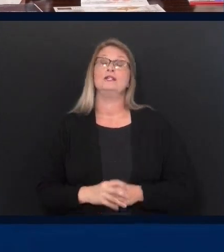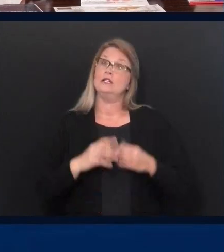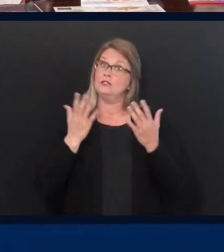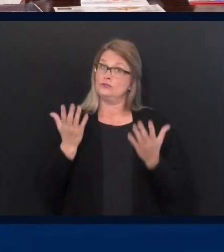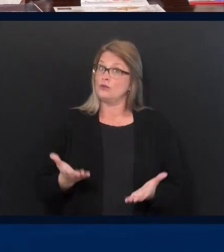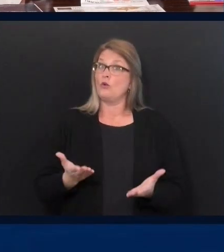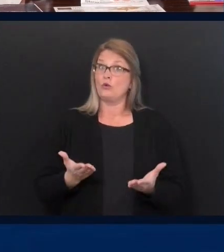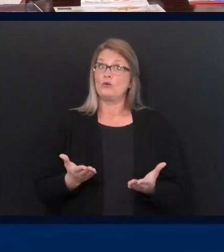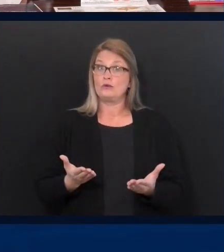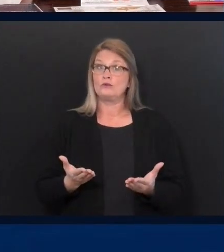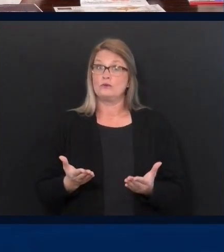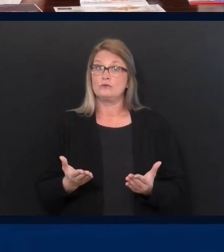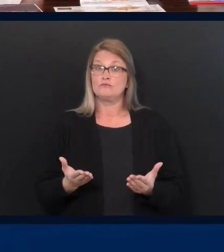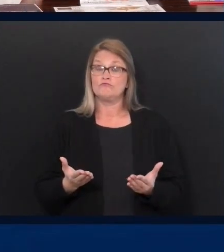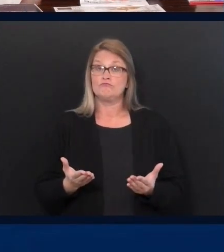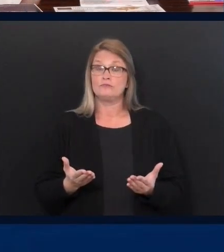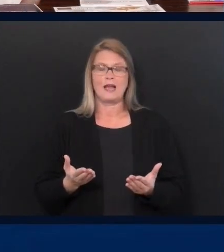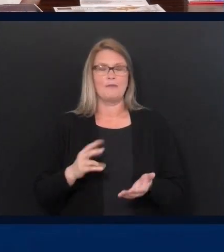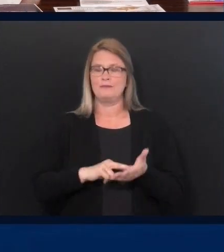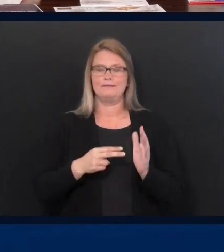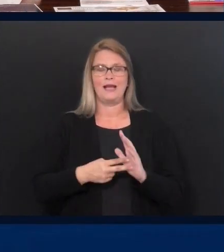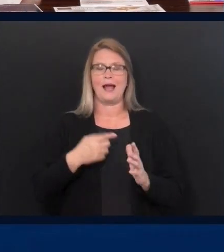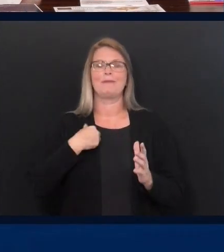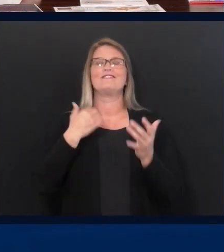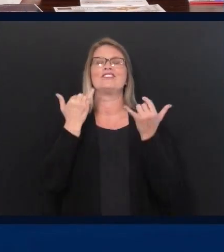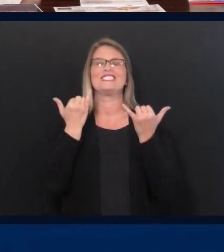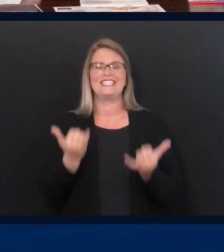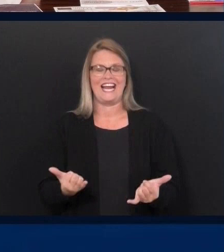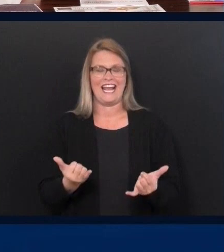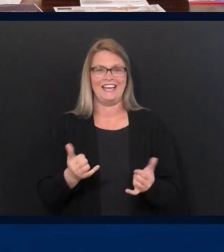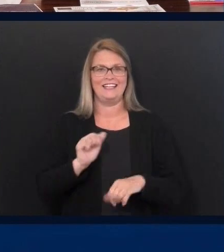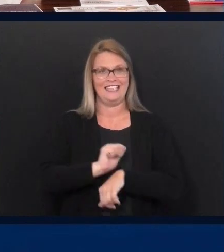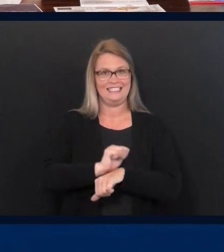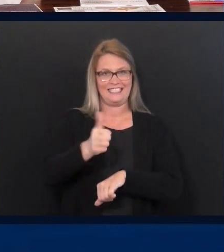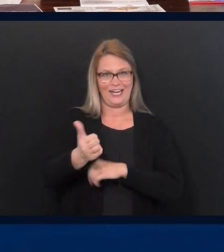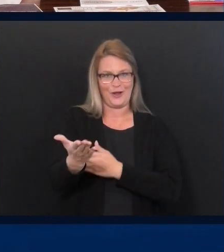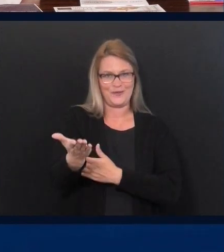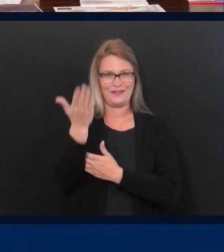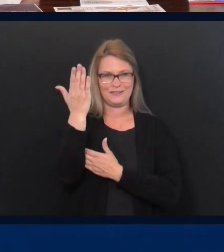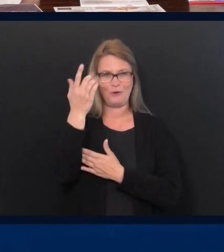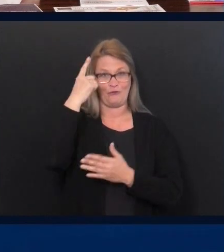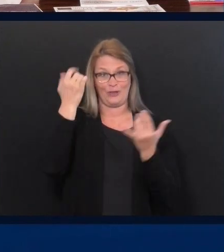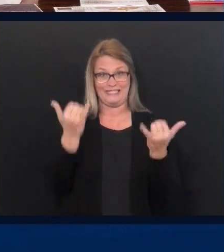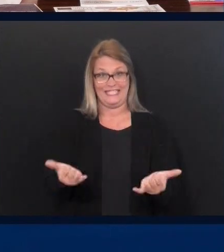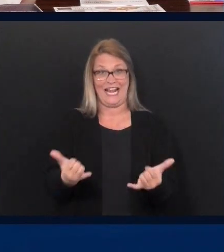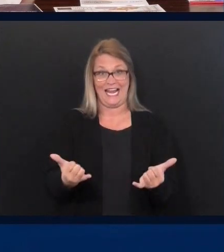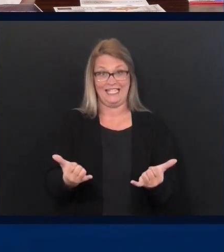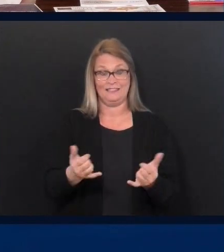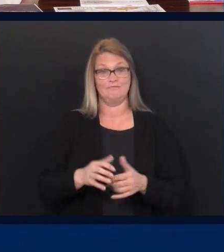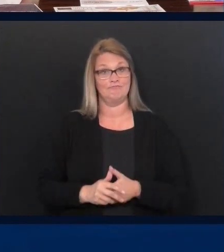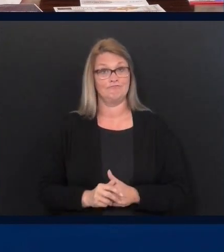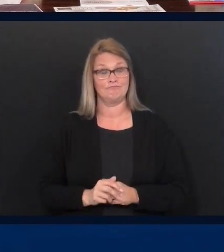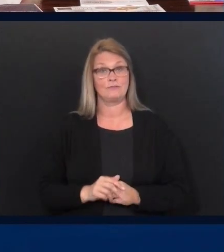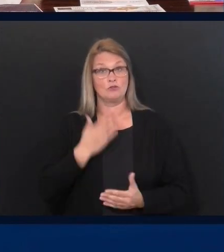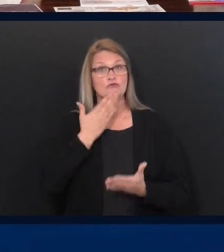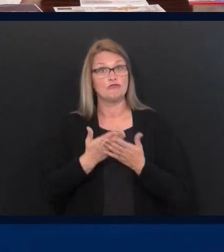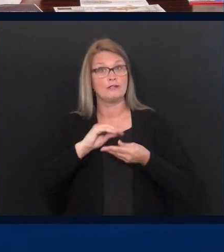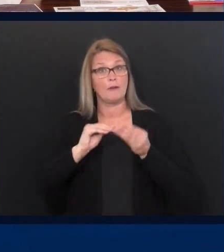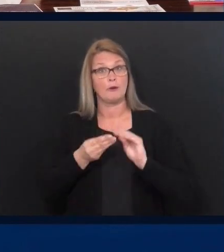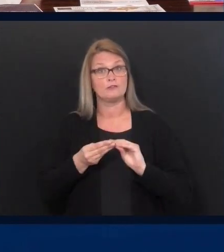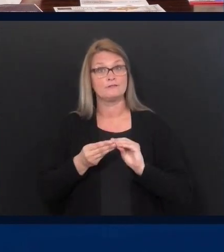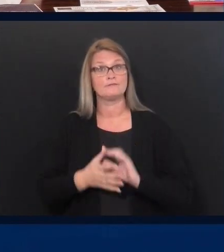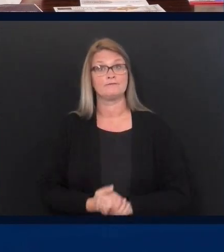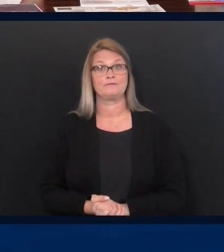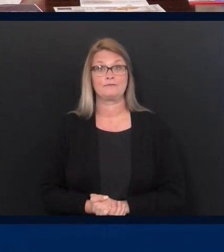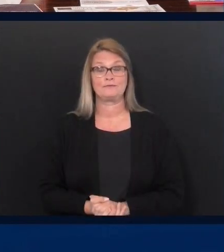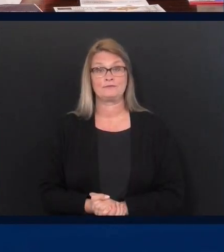so, or for today at 10 o'clock through 10 o'clock this morning. It's good stuff. Now,